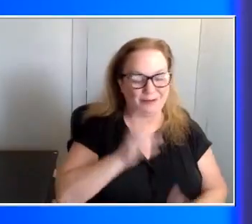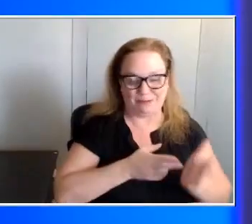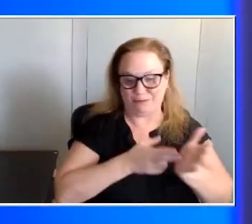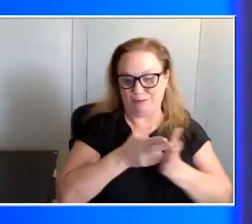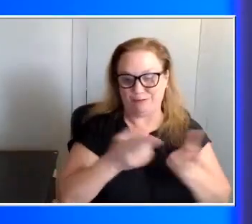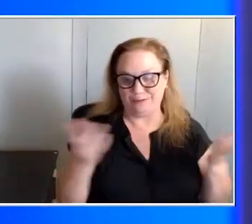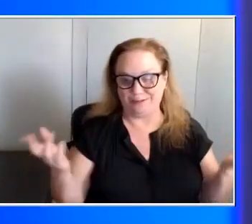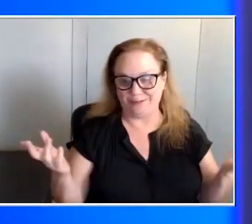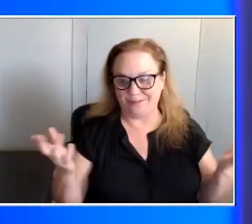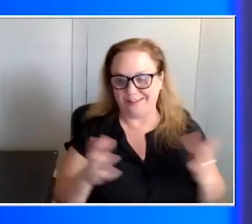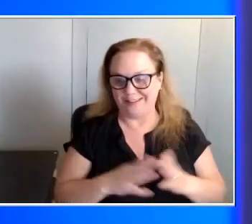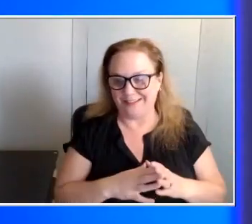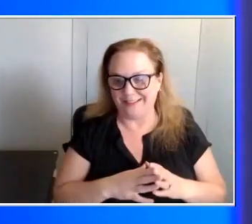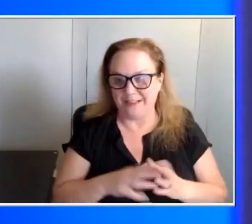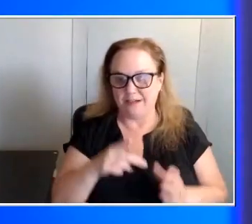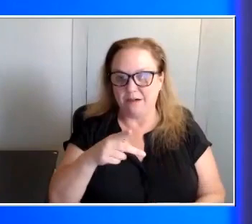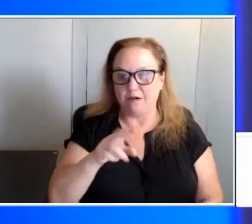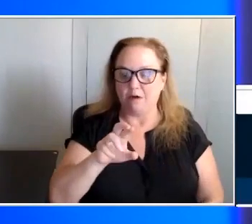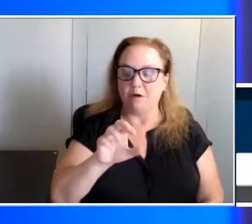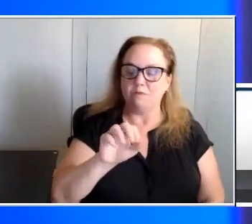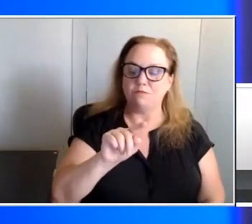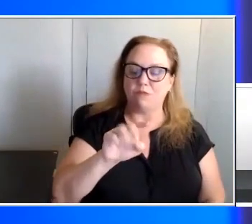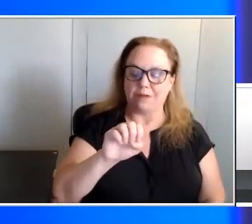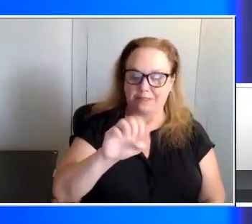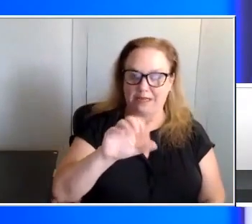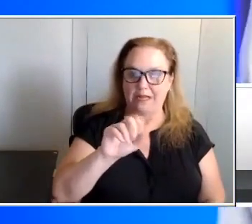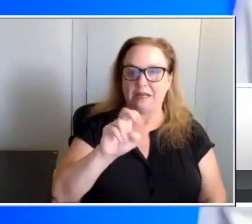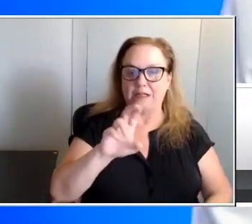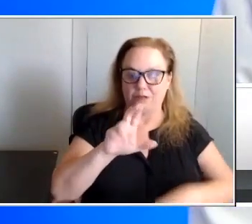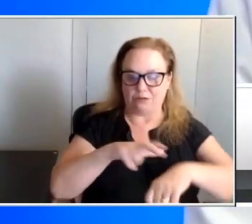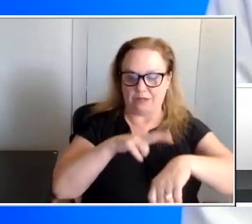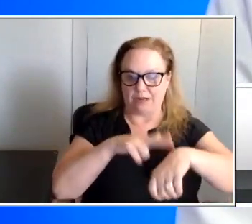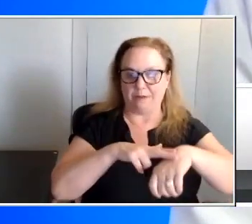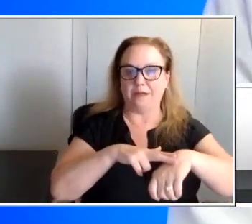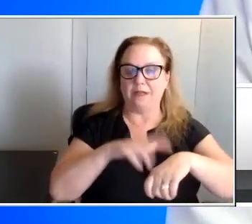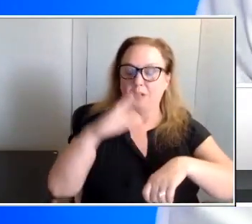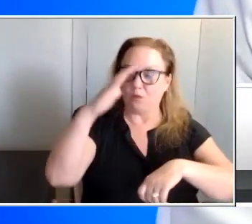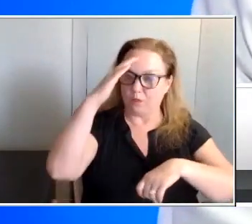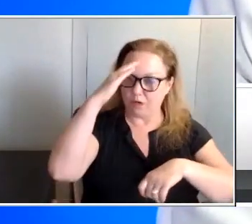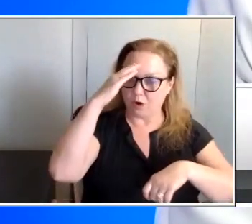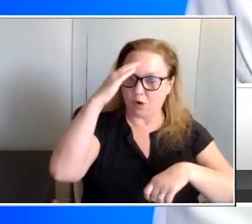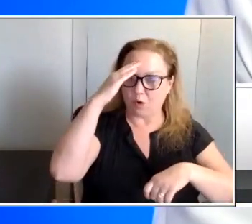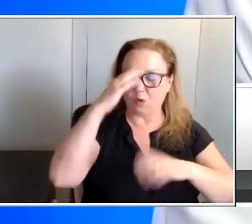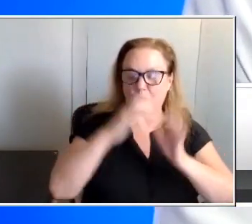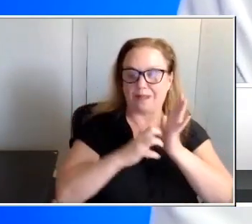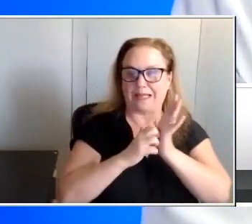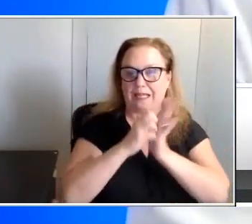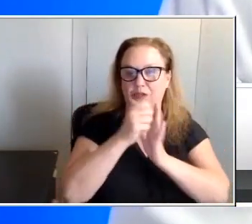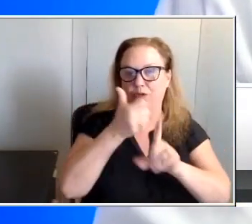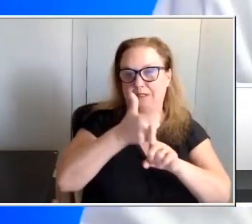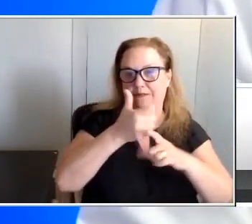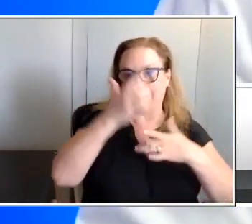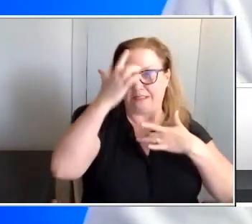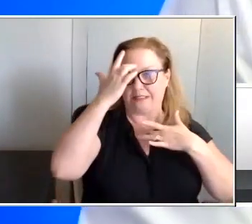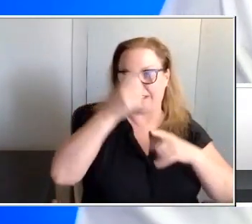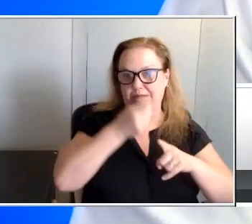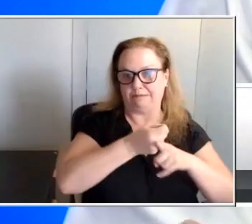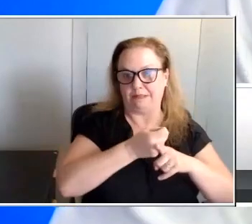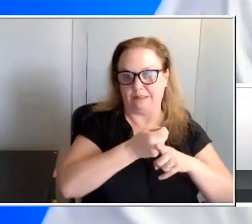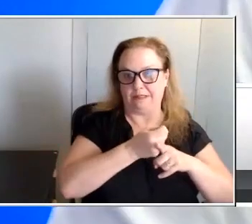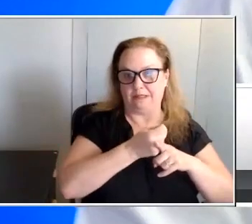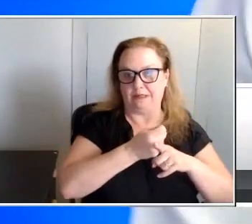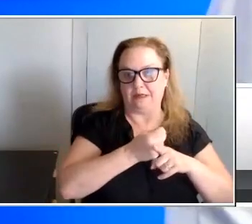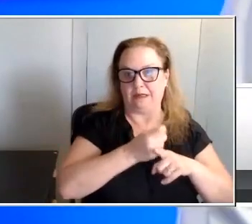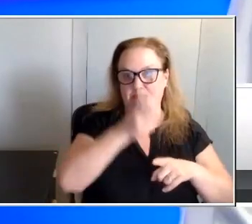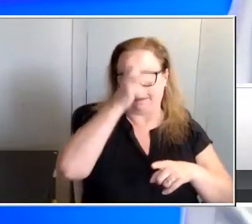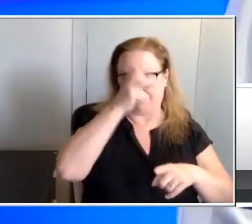think prostate cancer is very common, and we know that prostate cancer is a disease that's more common as men get